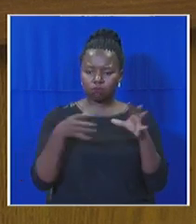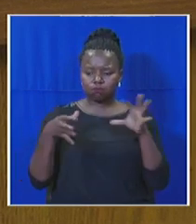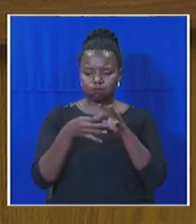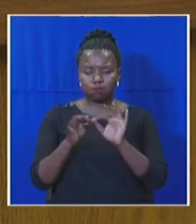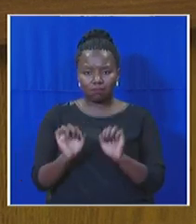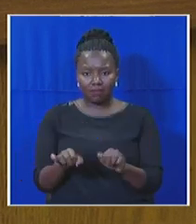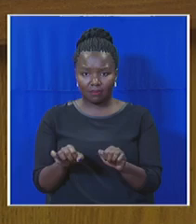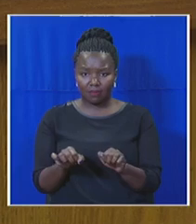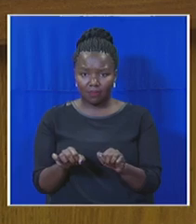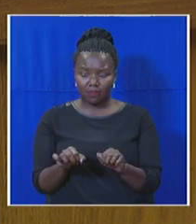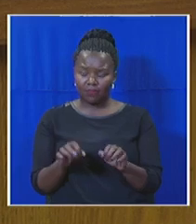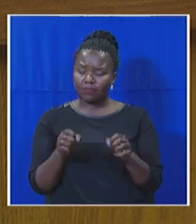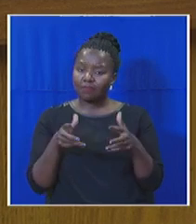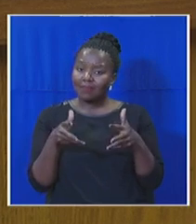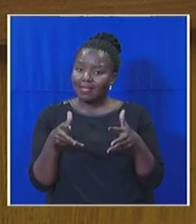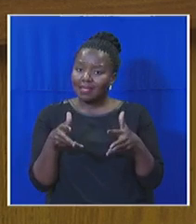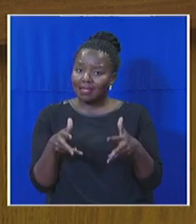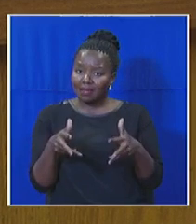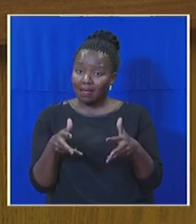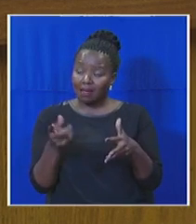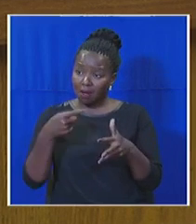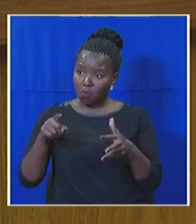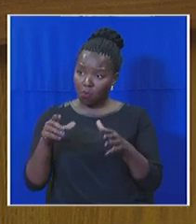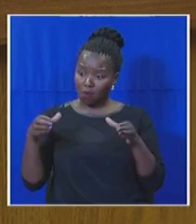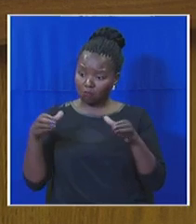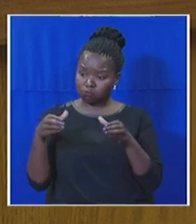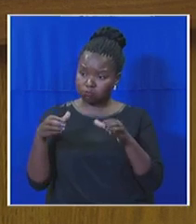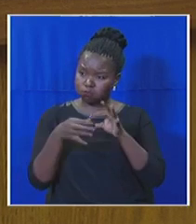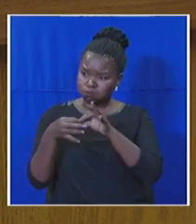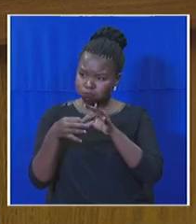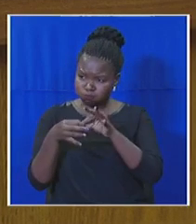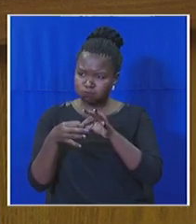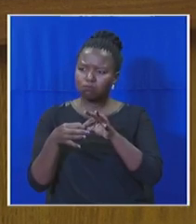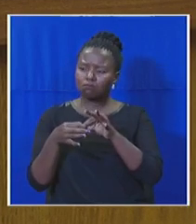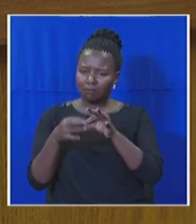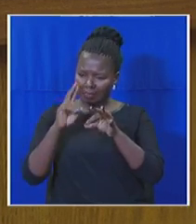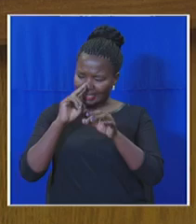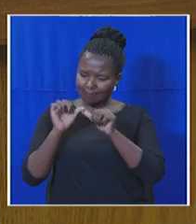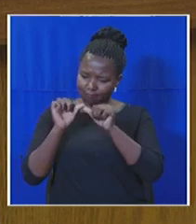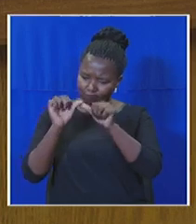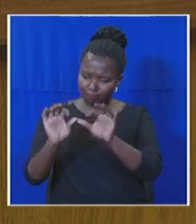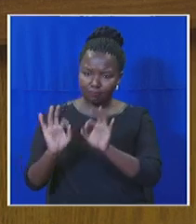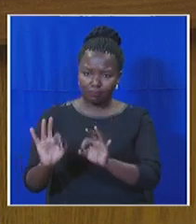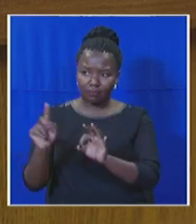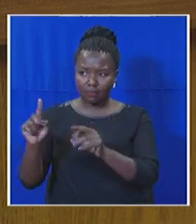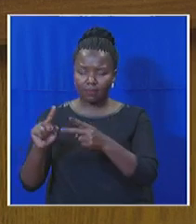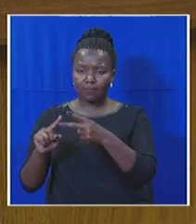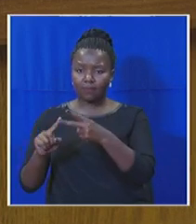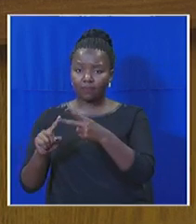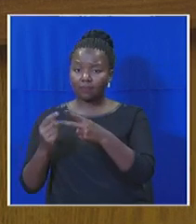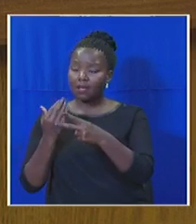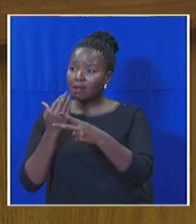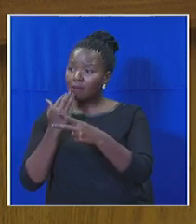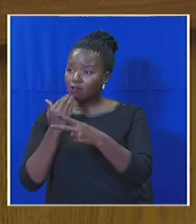We maintain strong relations with both the Israelis and the